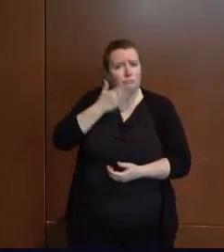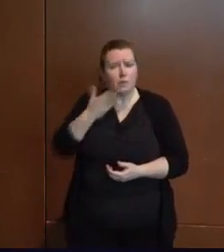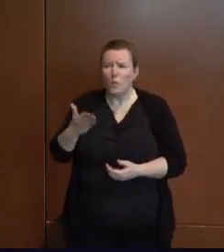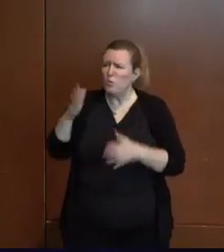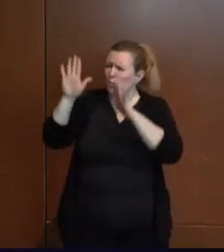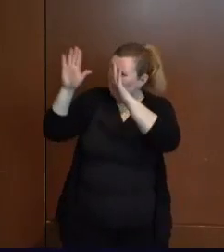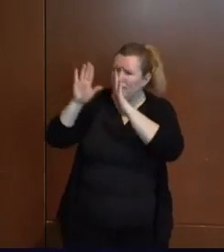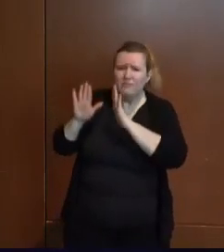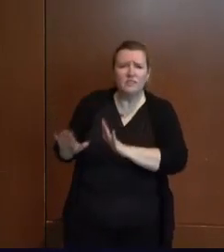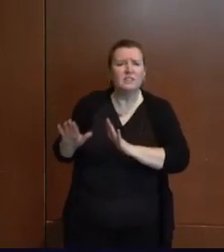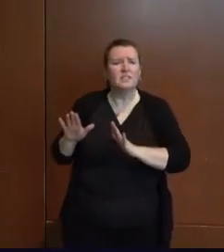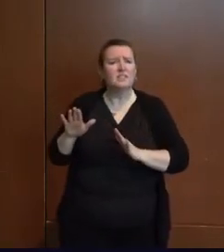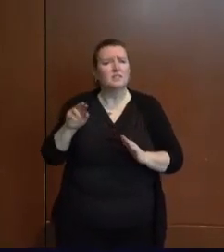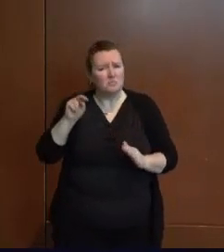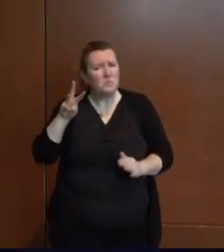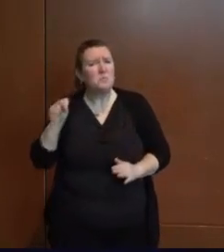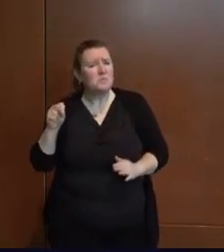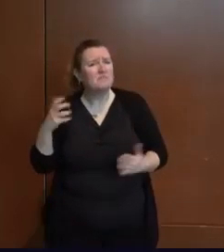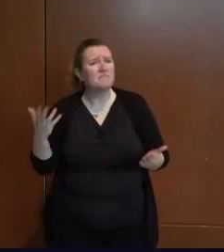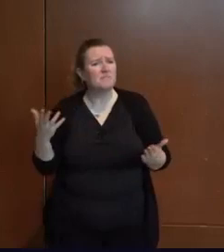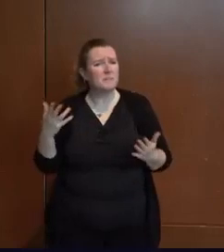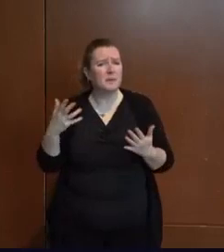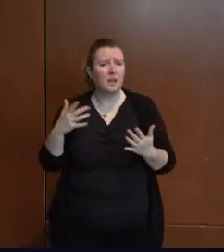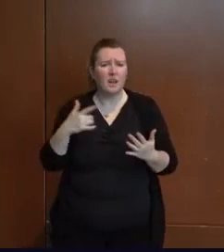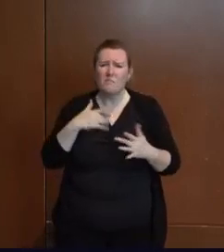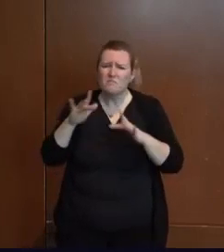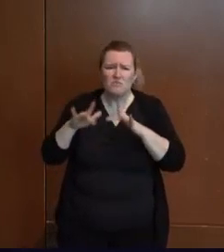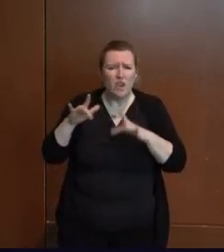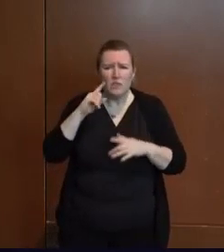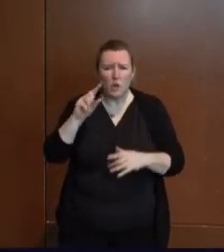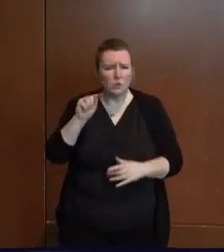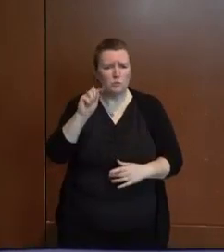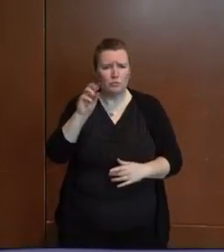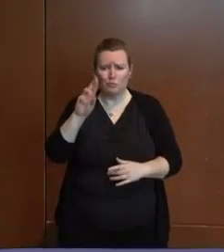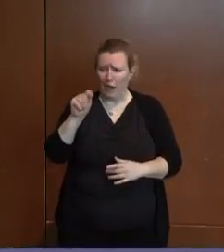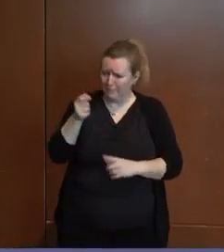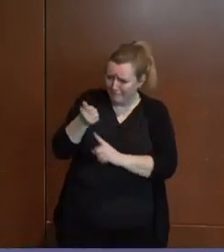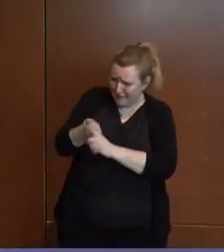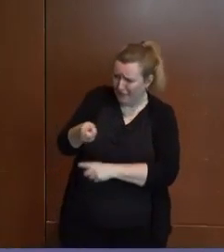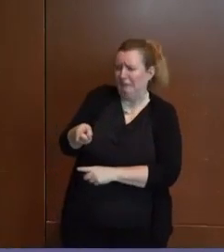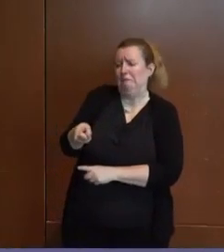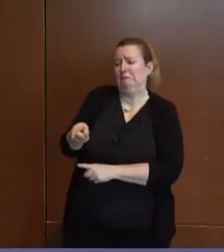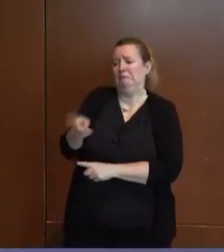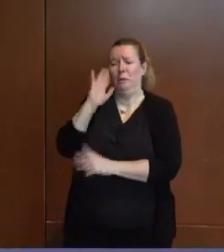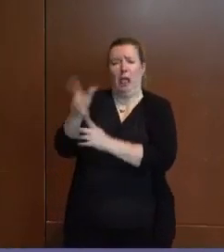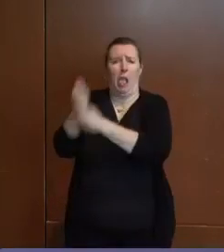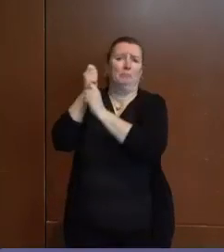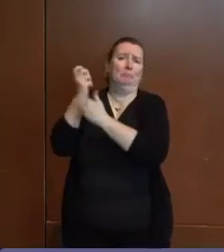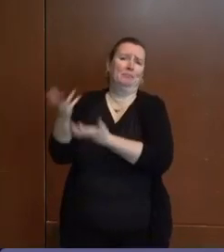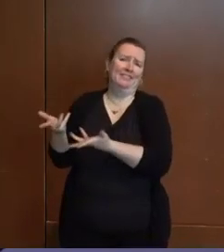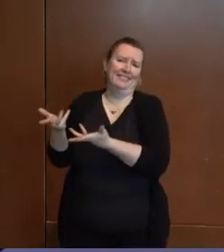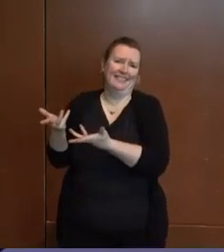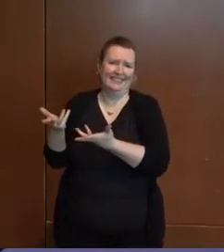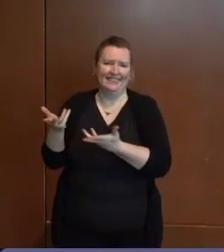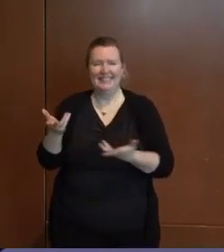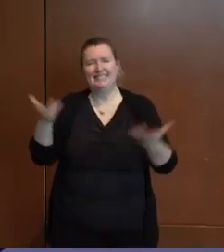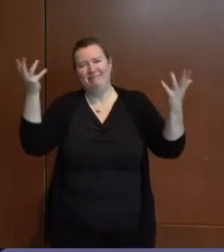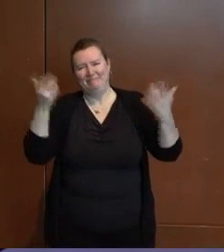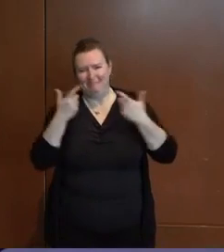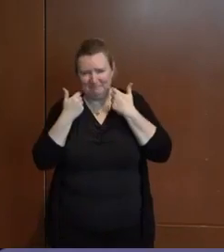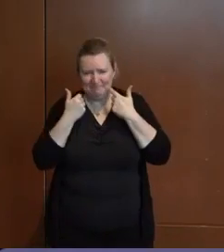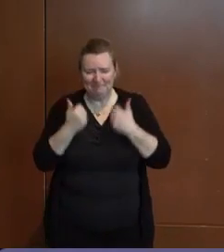except for the trout. So I thank you for that. That's a nice, for any of the trout watching,